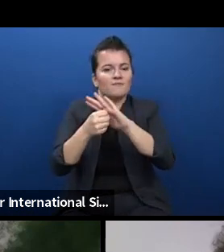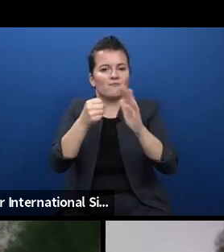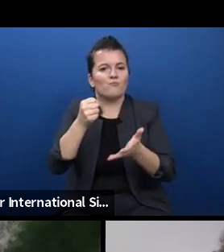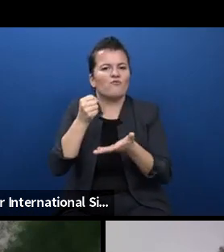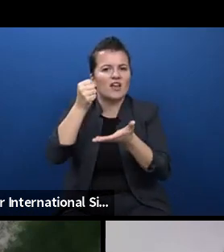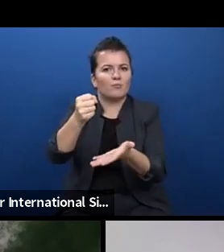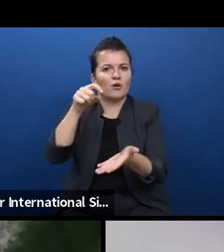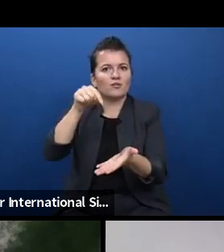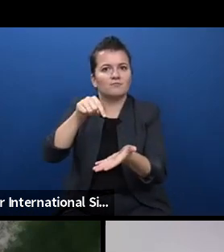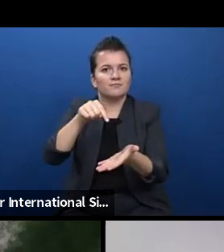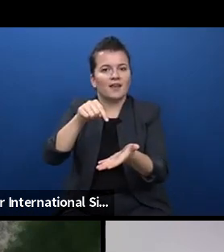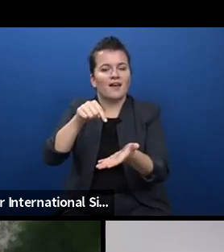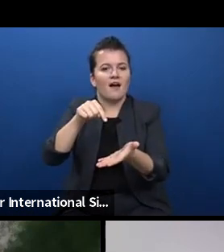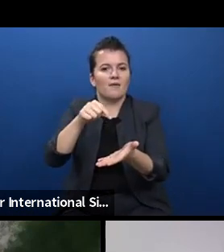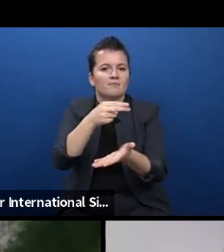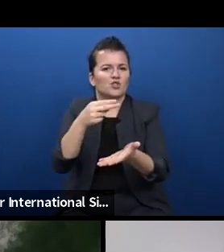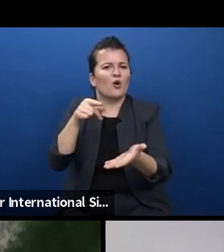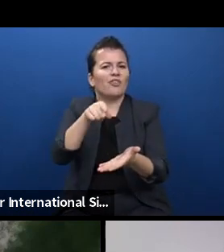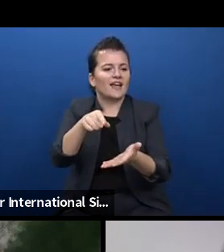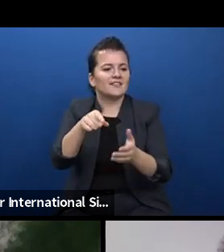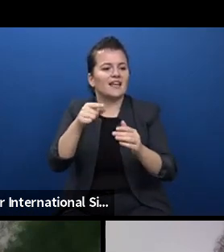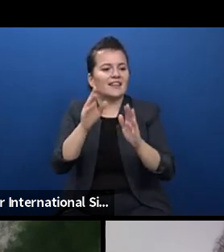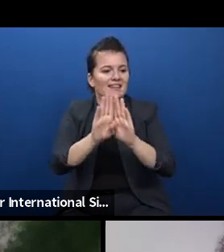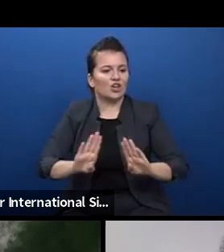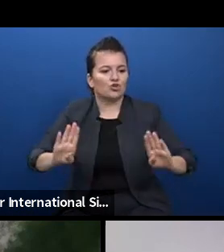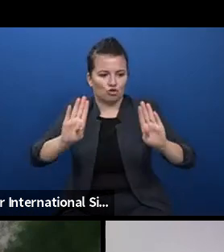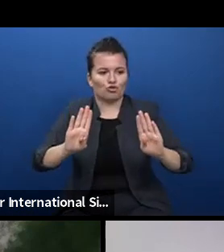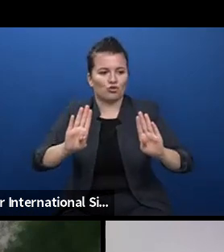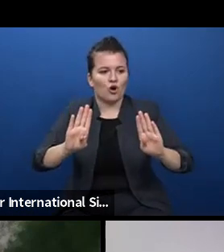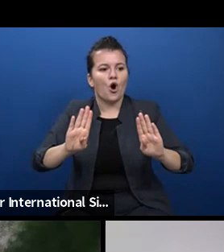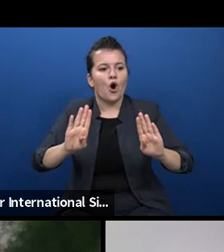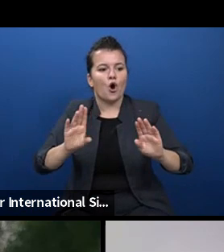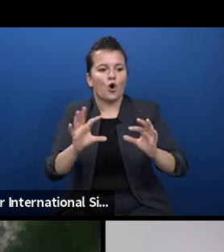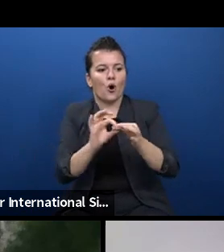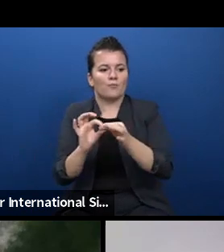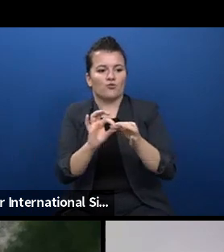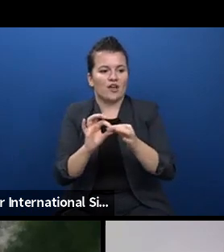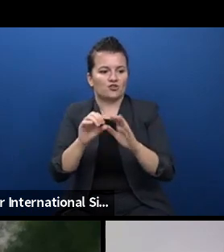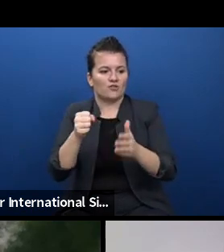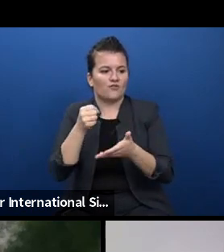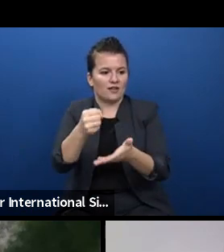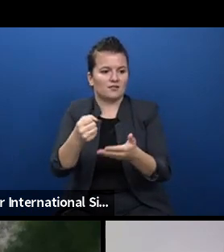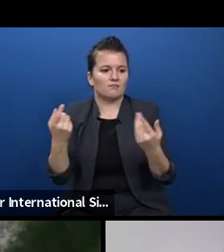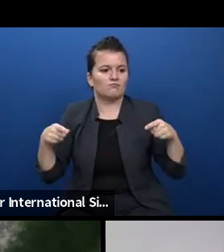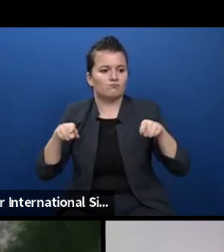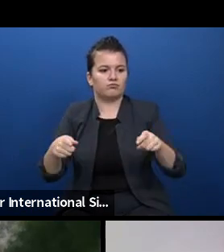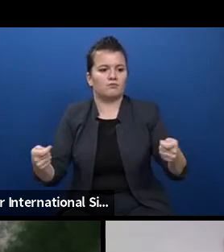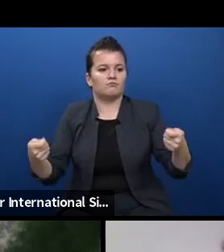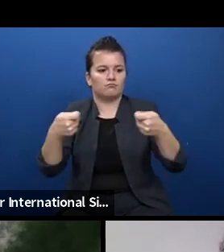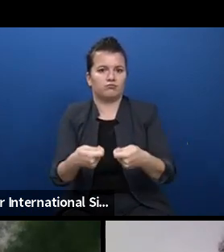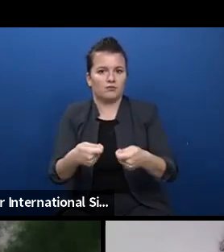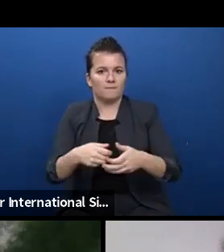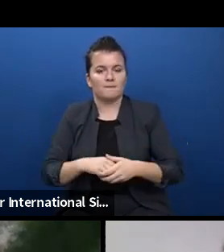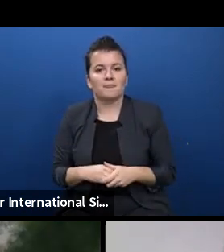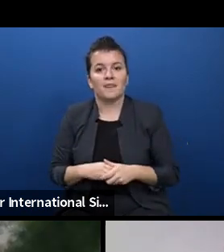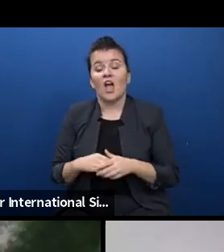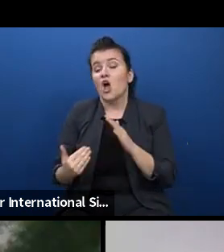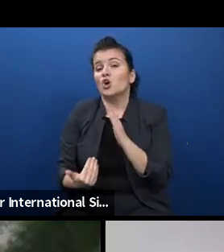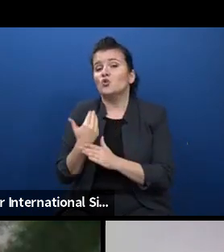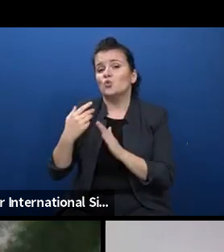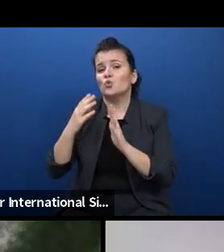I'm of the team that is developing new funding approaches, such as recently a new theater funding